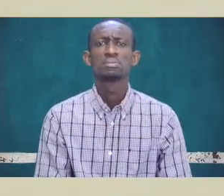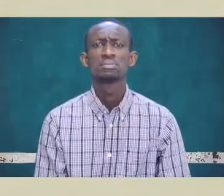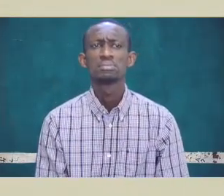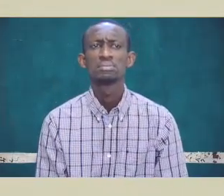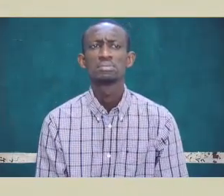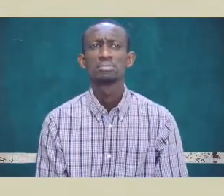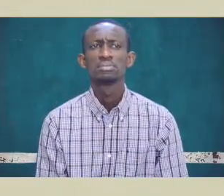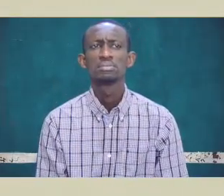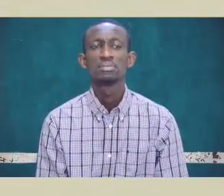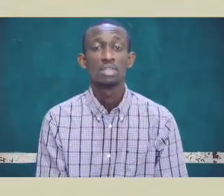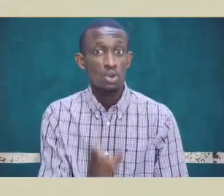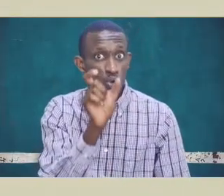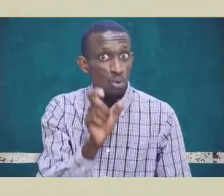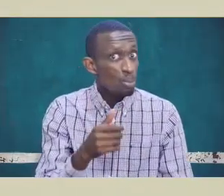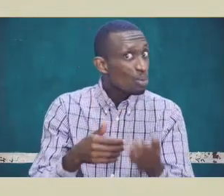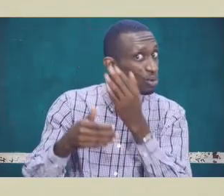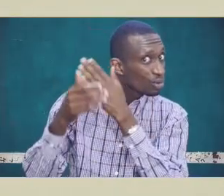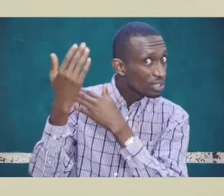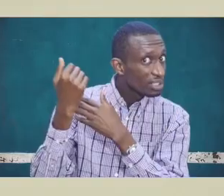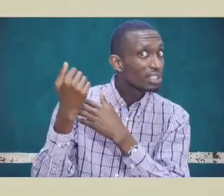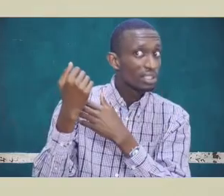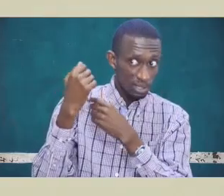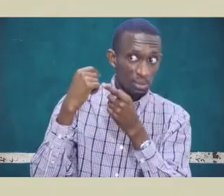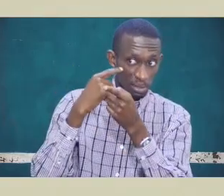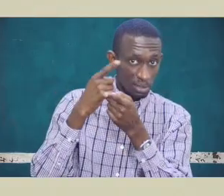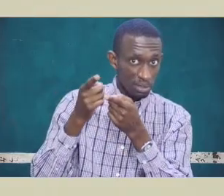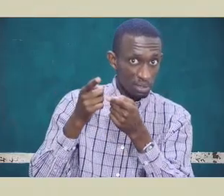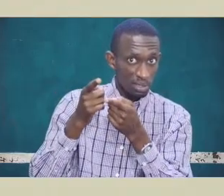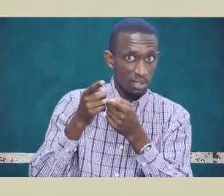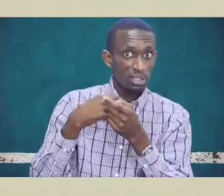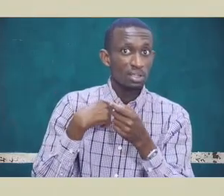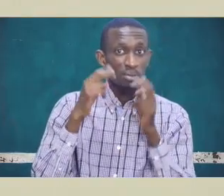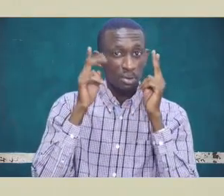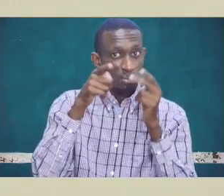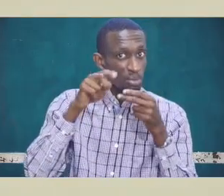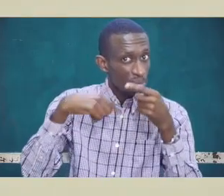those who were present in the previous lesson, I hope you still remember.